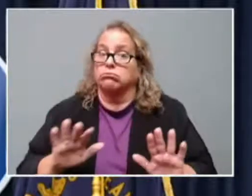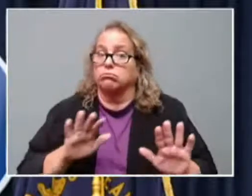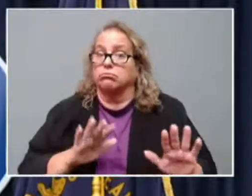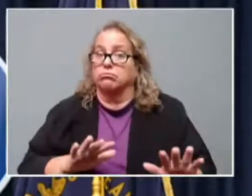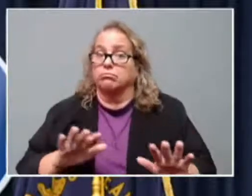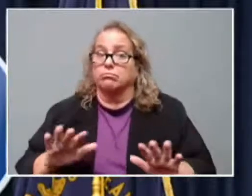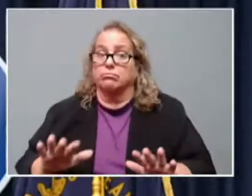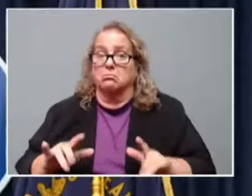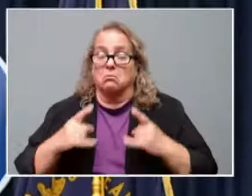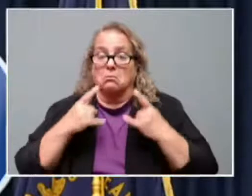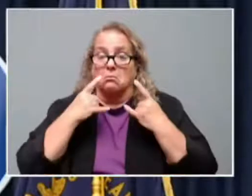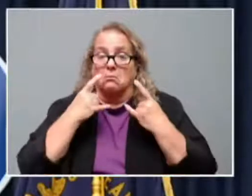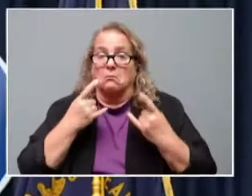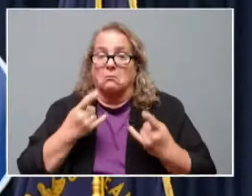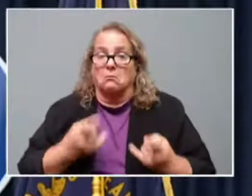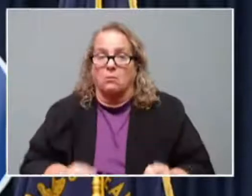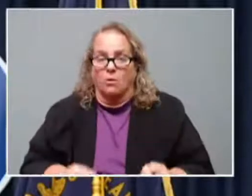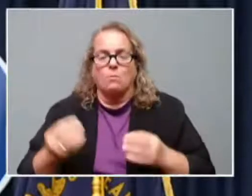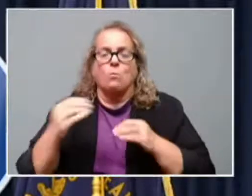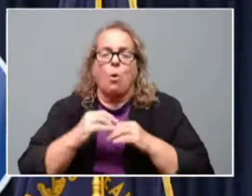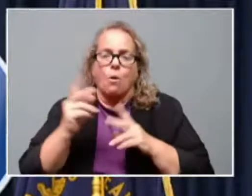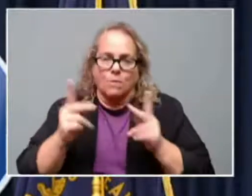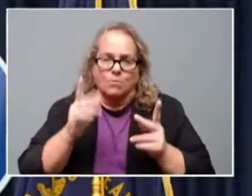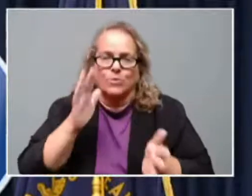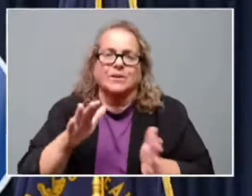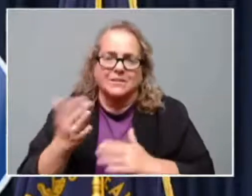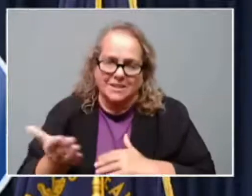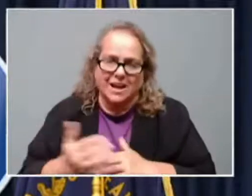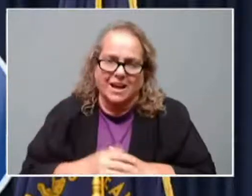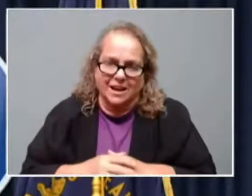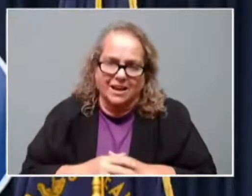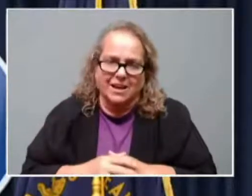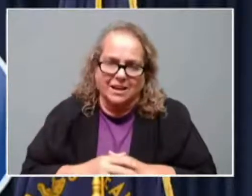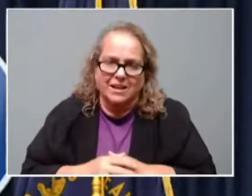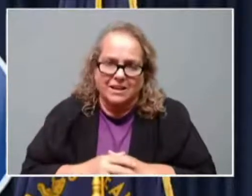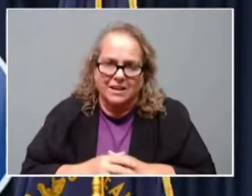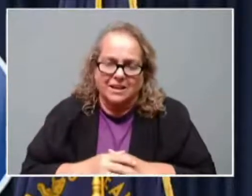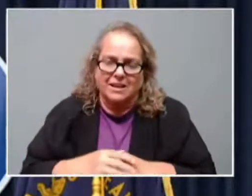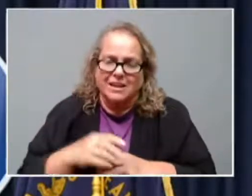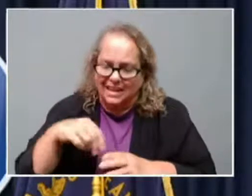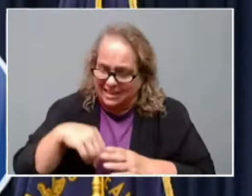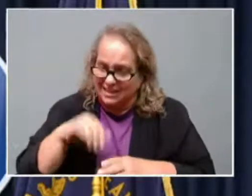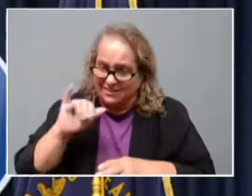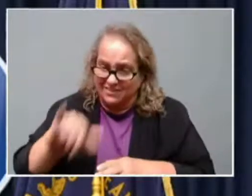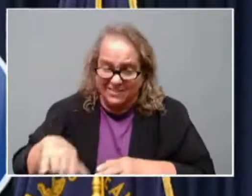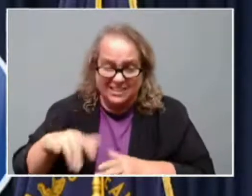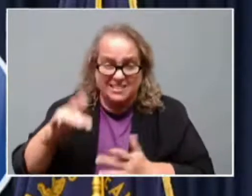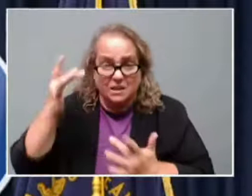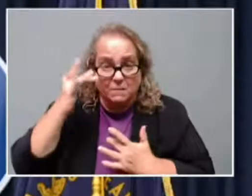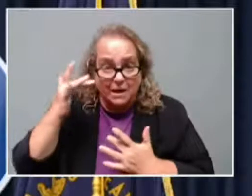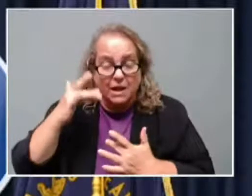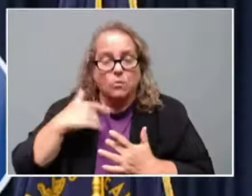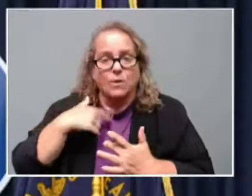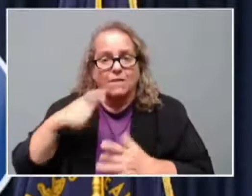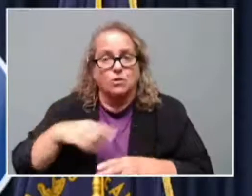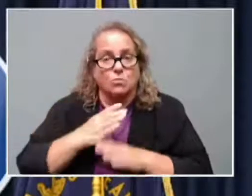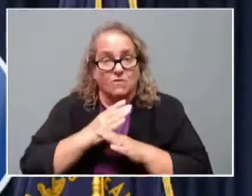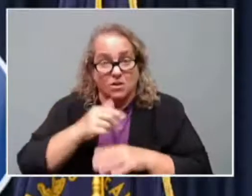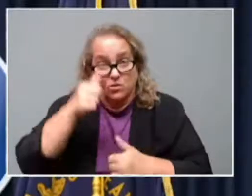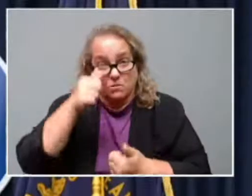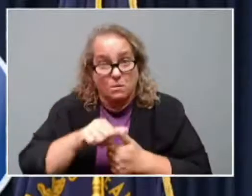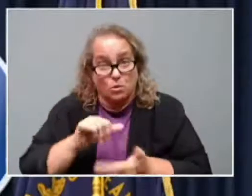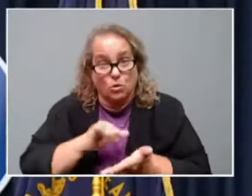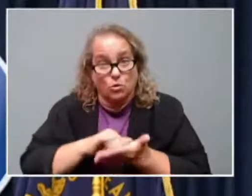in the course of this pandemic is the one we could prevent. In the beginning, especially when New York got hit, knowing very little